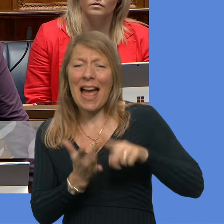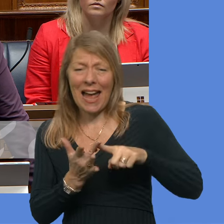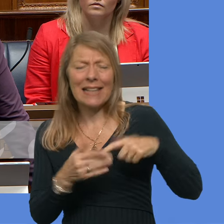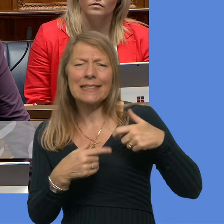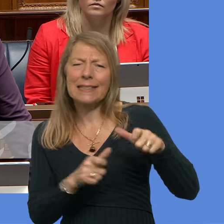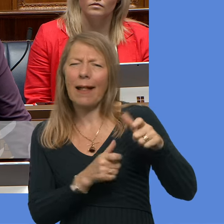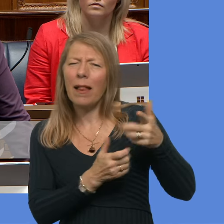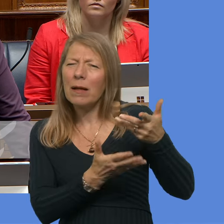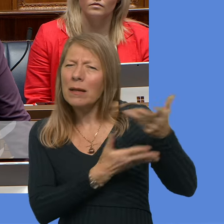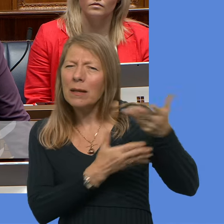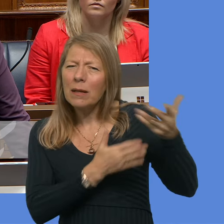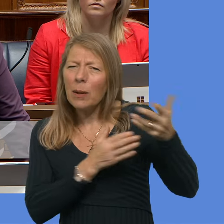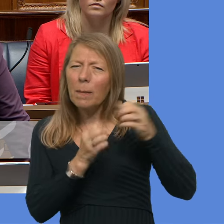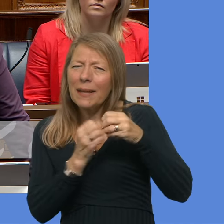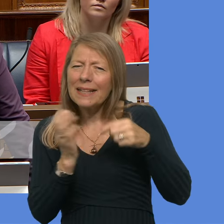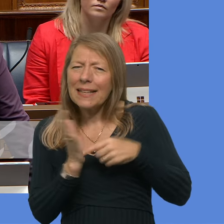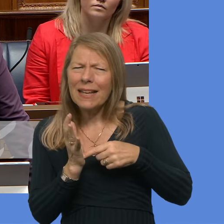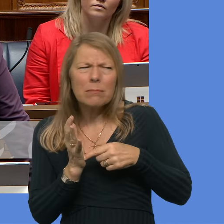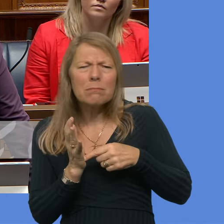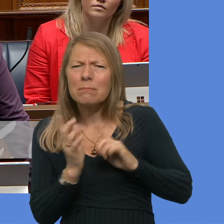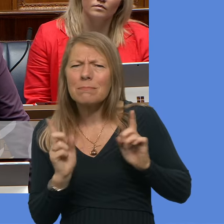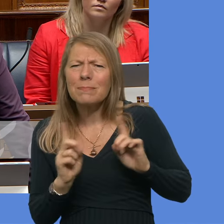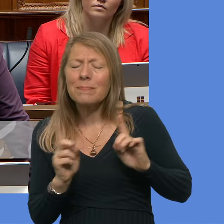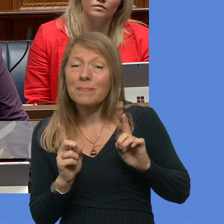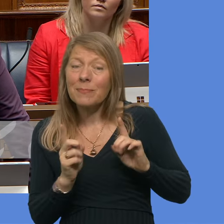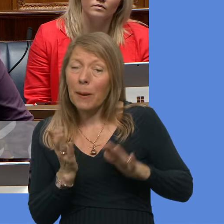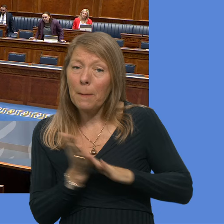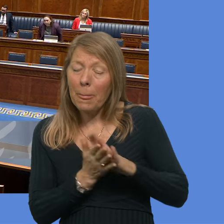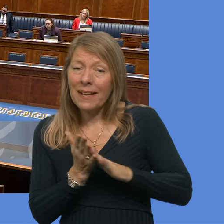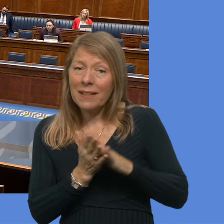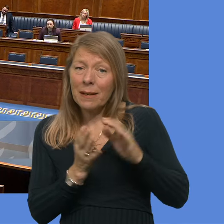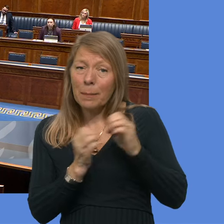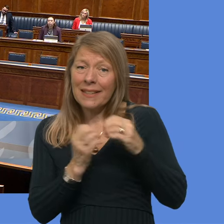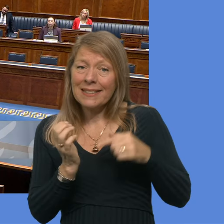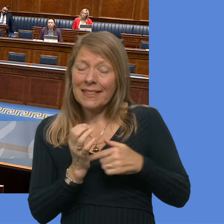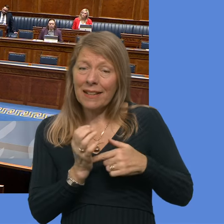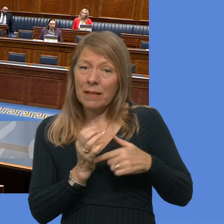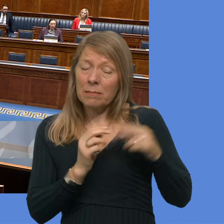looking at different properties that BT can go to within Enniskillen?